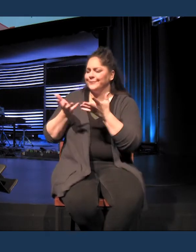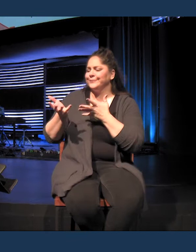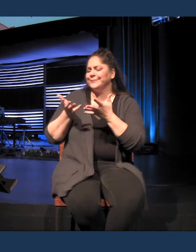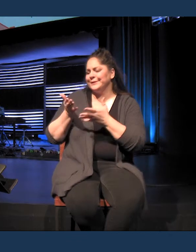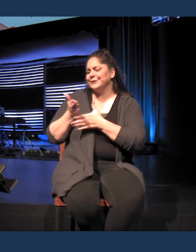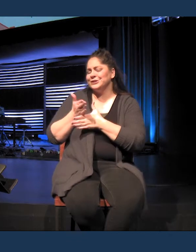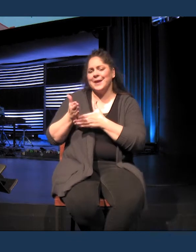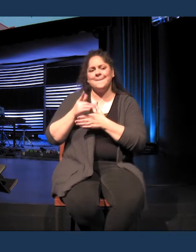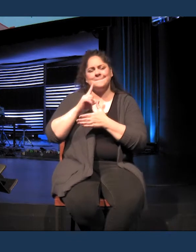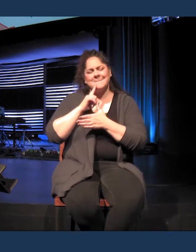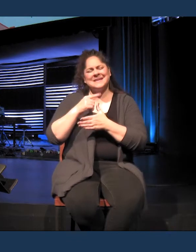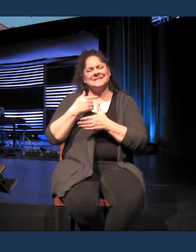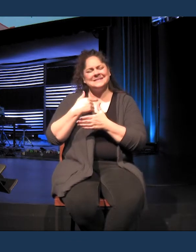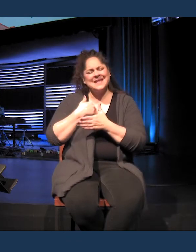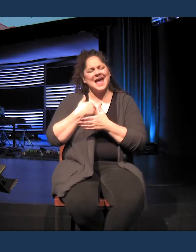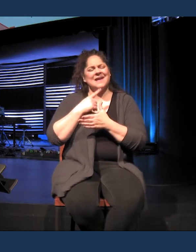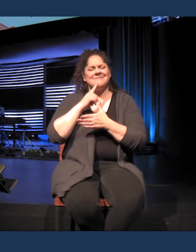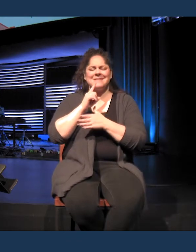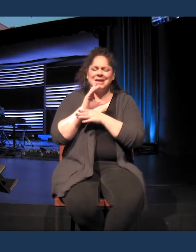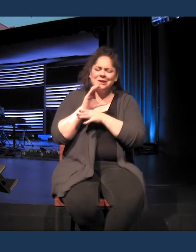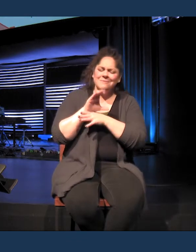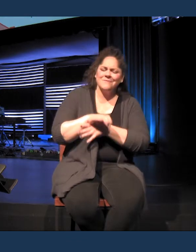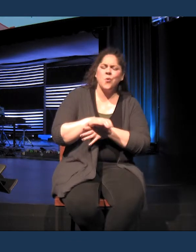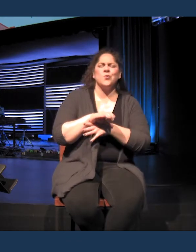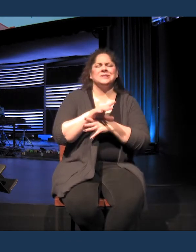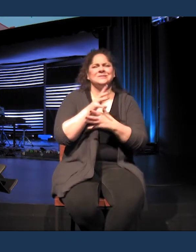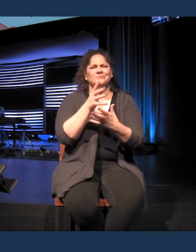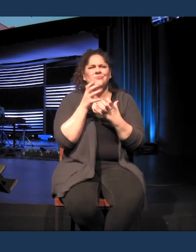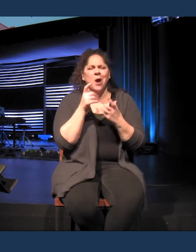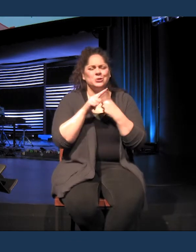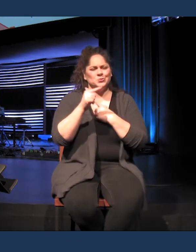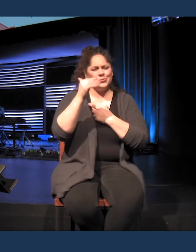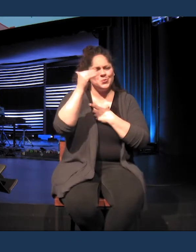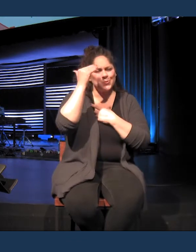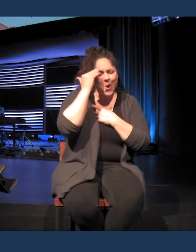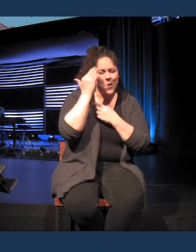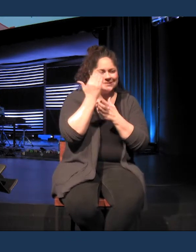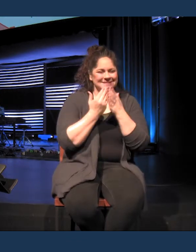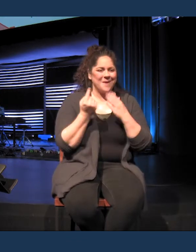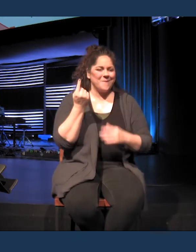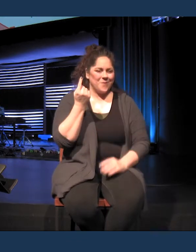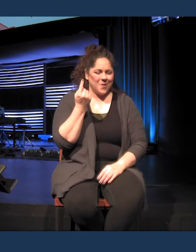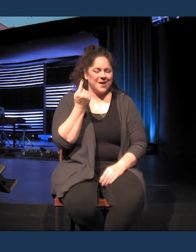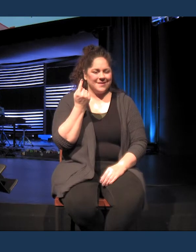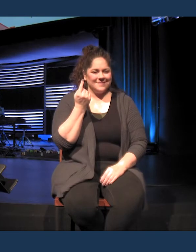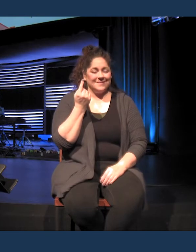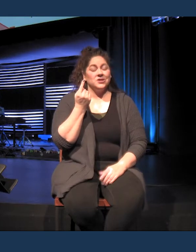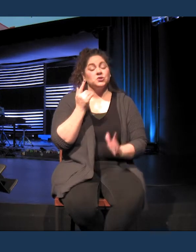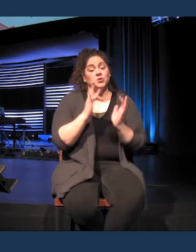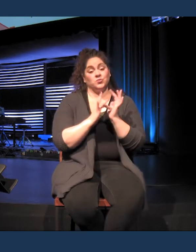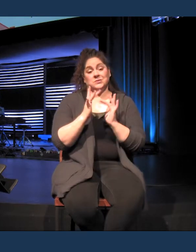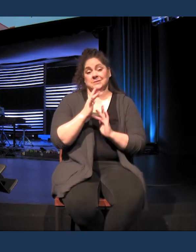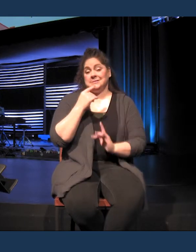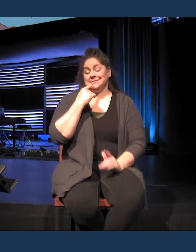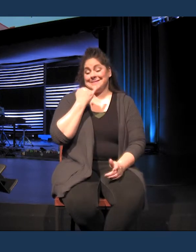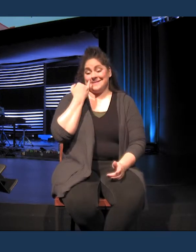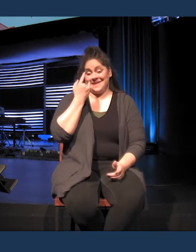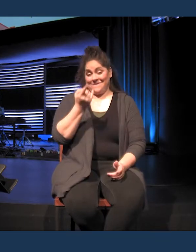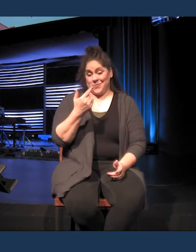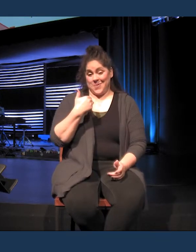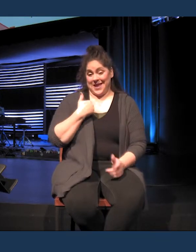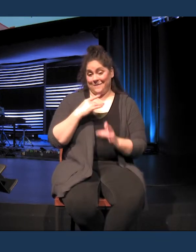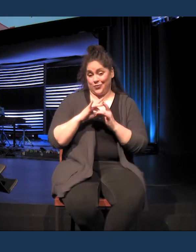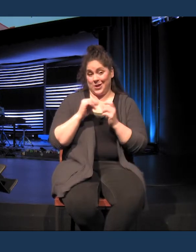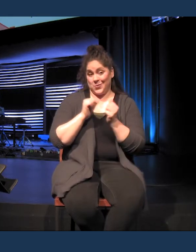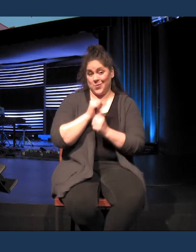You have to have this compelling desire to know someone. And so Jesus is saying, if you're gonna have a relationship